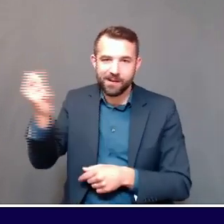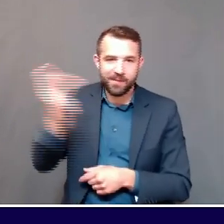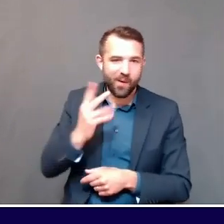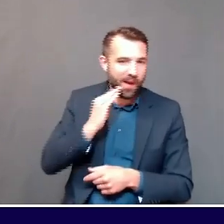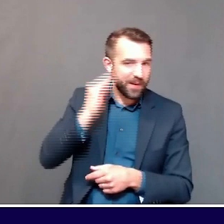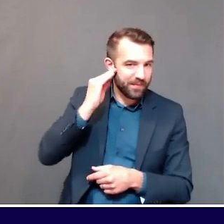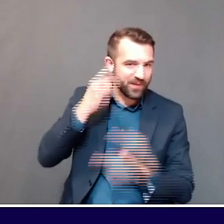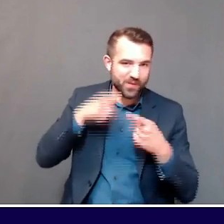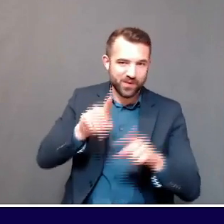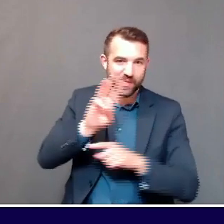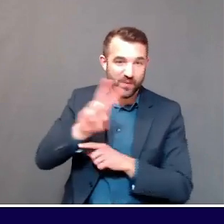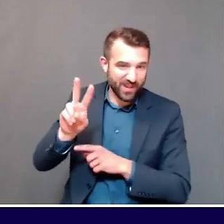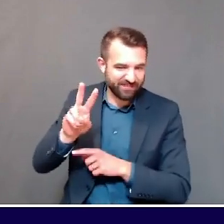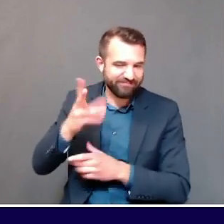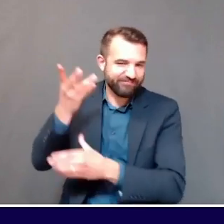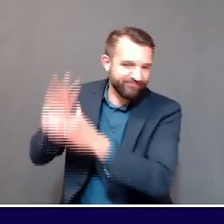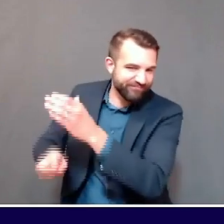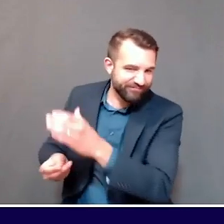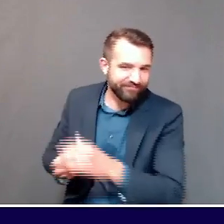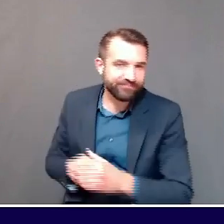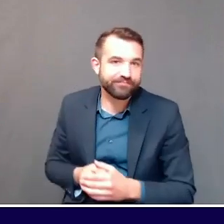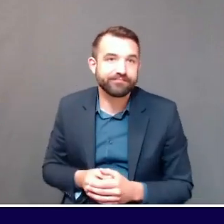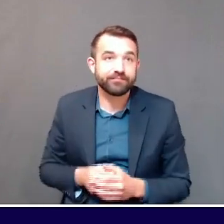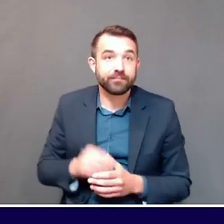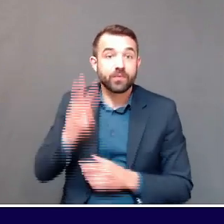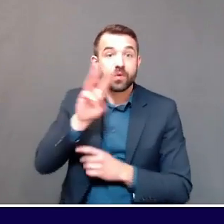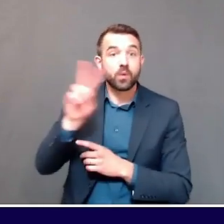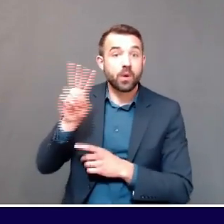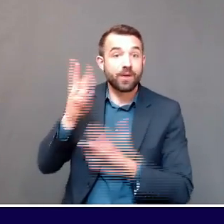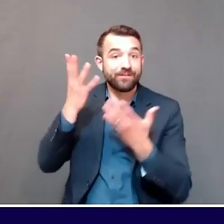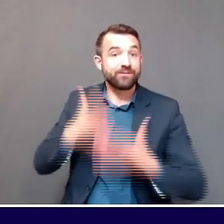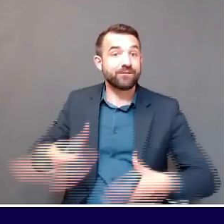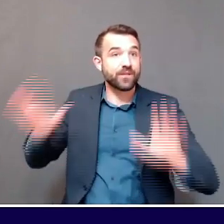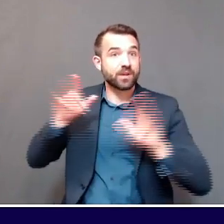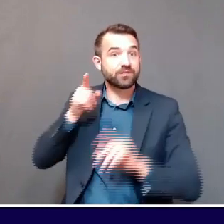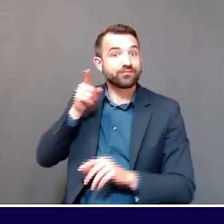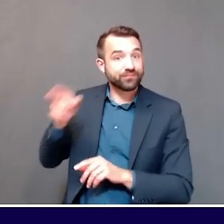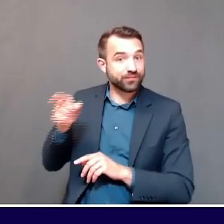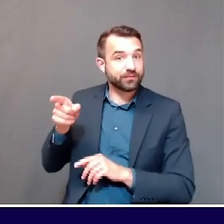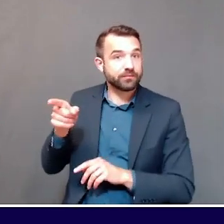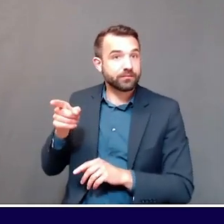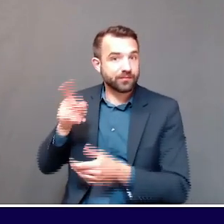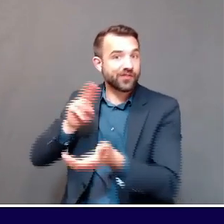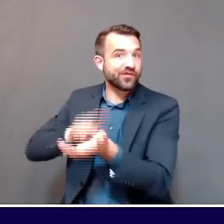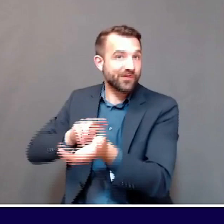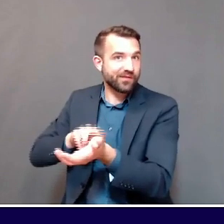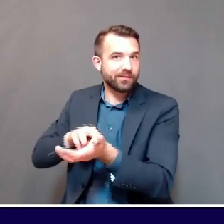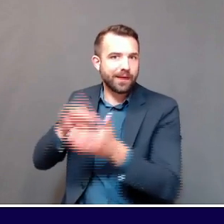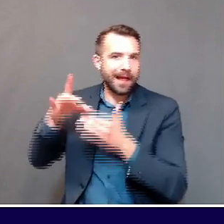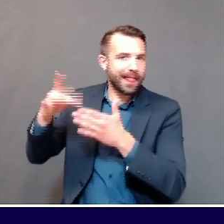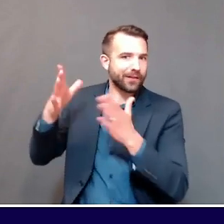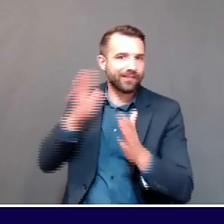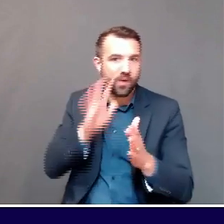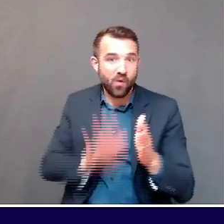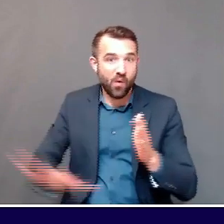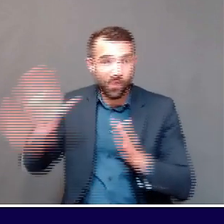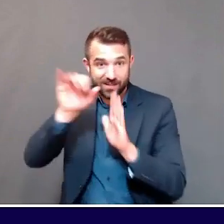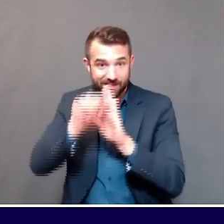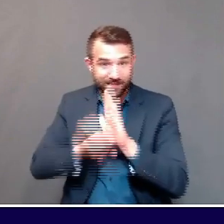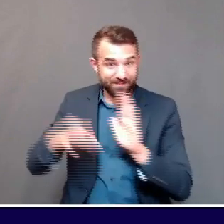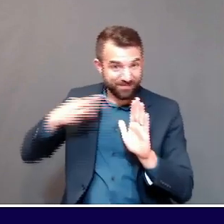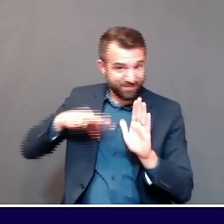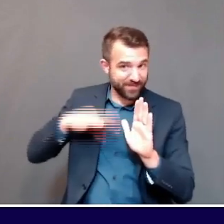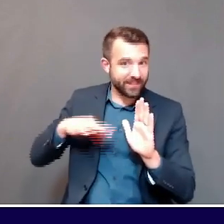After the war, she held leadership positions as a nurse across the state of Maine. For a